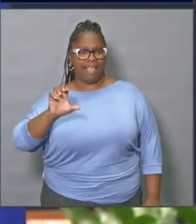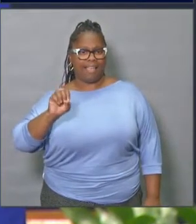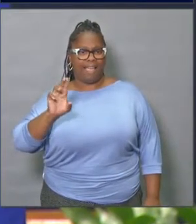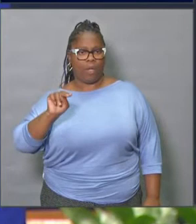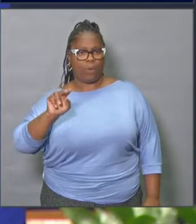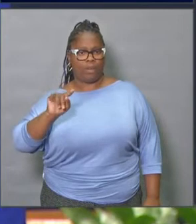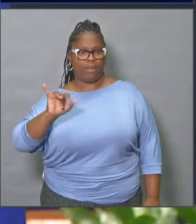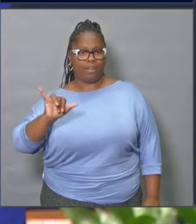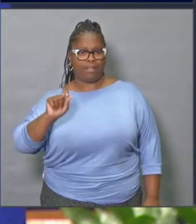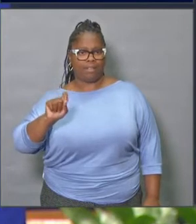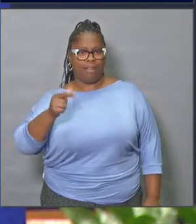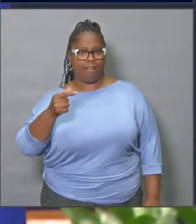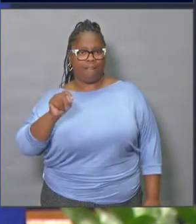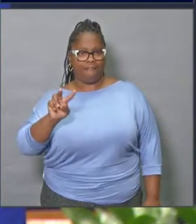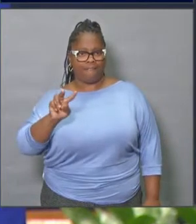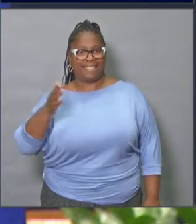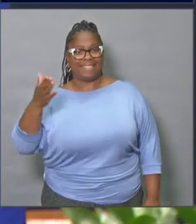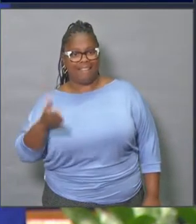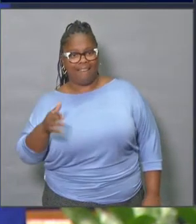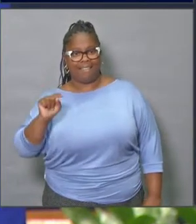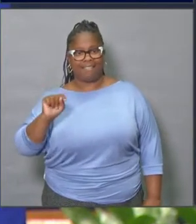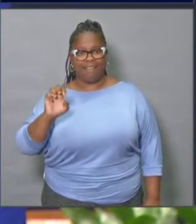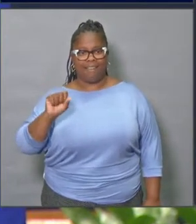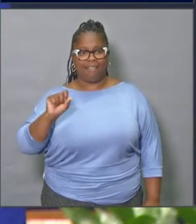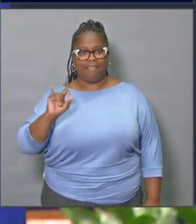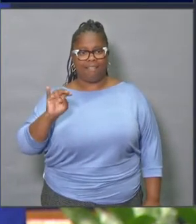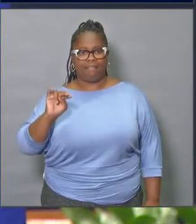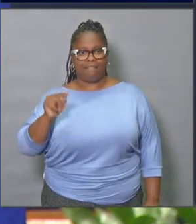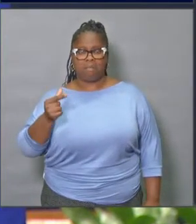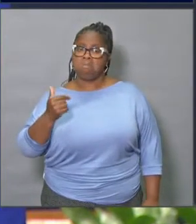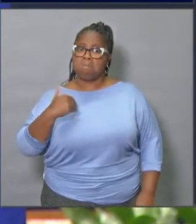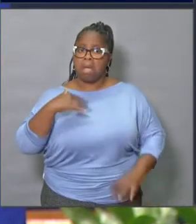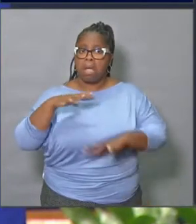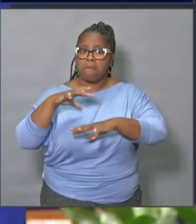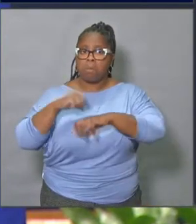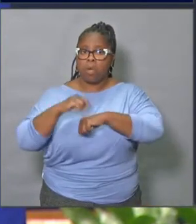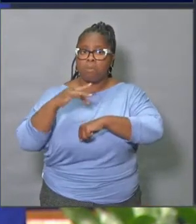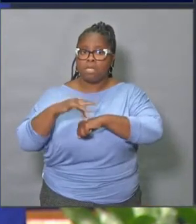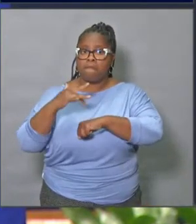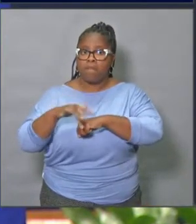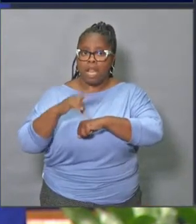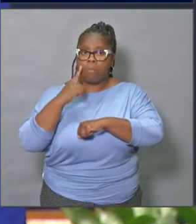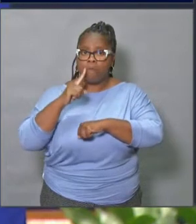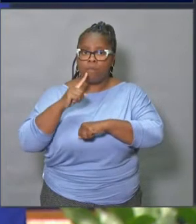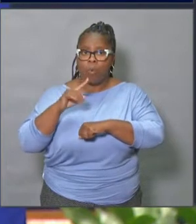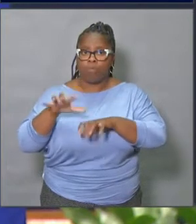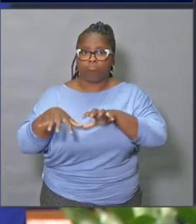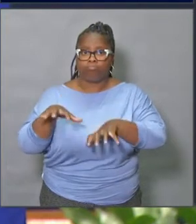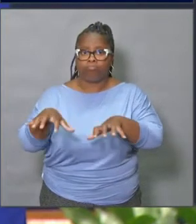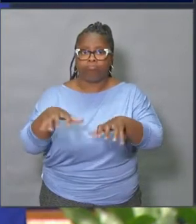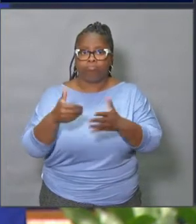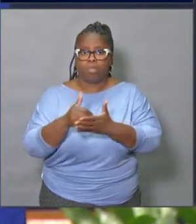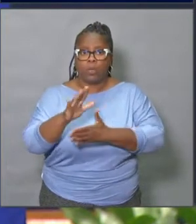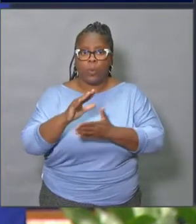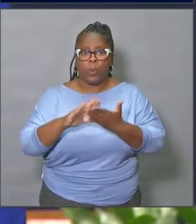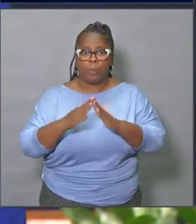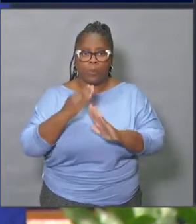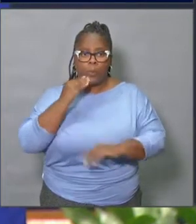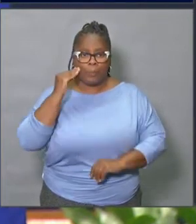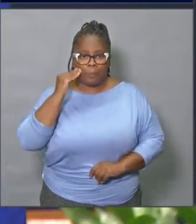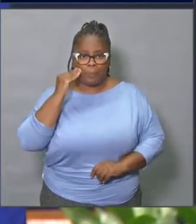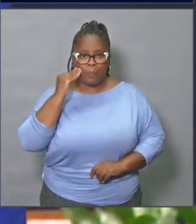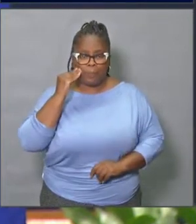covid19.lacounty.gov/testing. Slots continue to be available at these open access community-based sites. Shifting now to the model